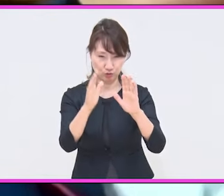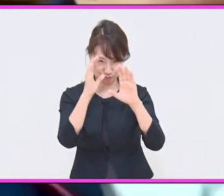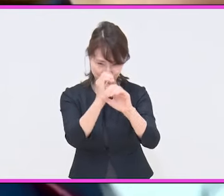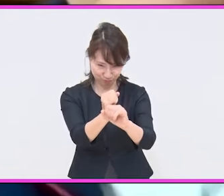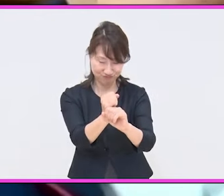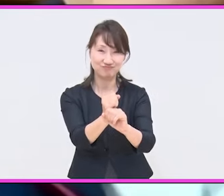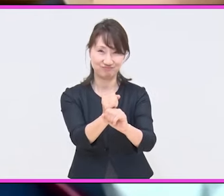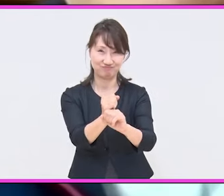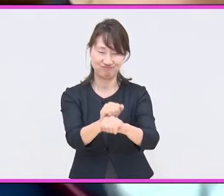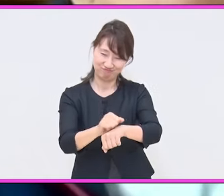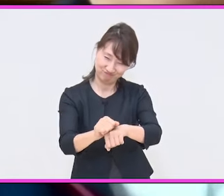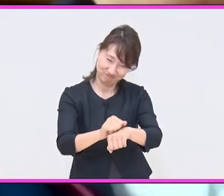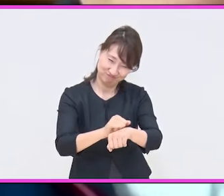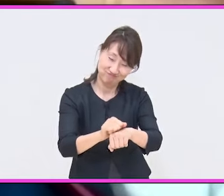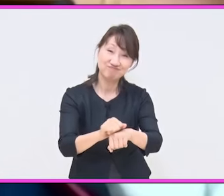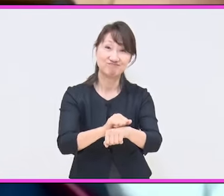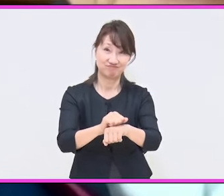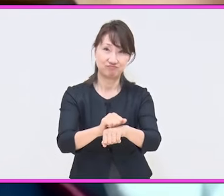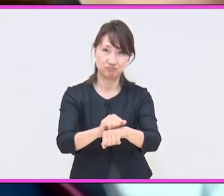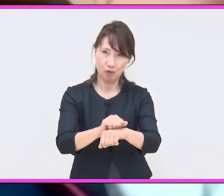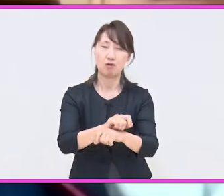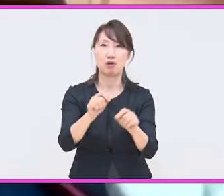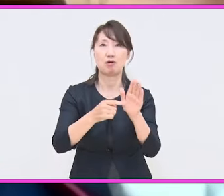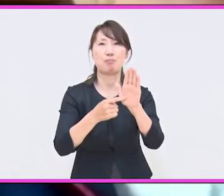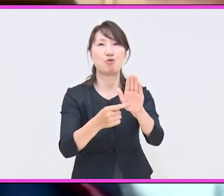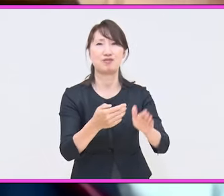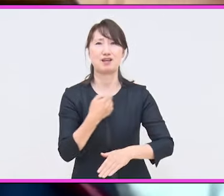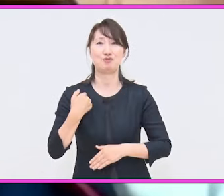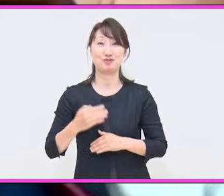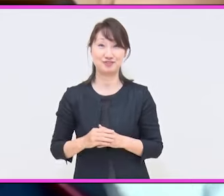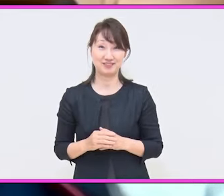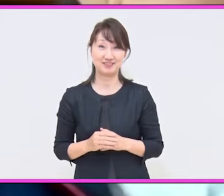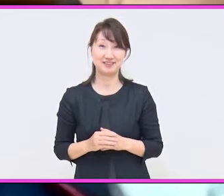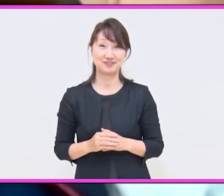and train and just do one sport and excel at it.